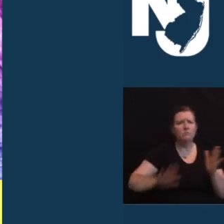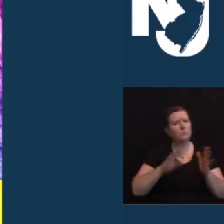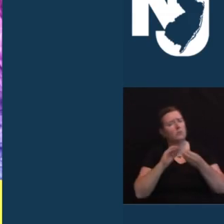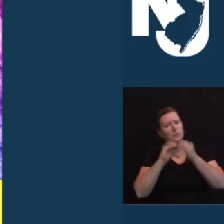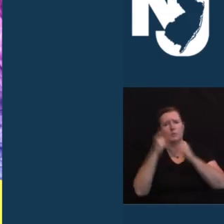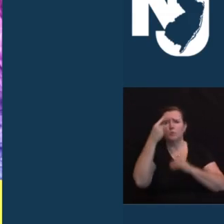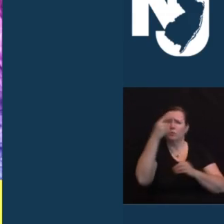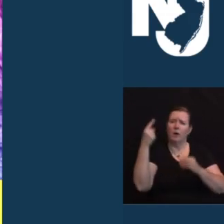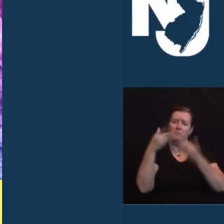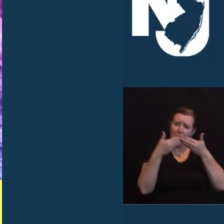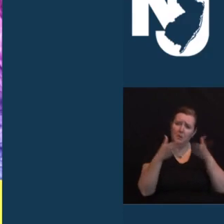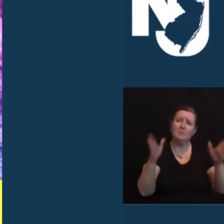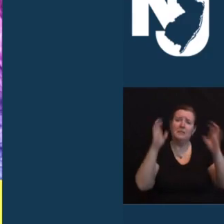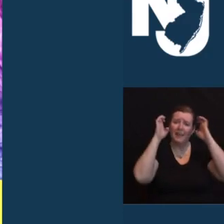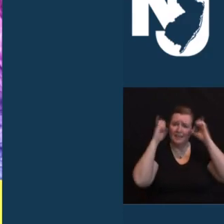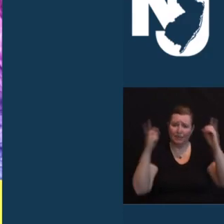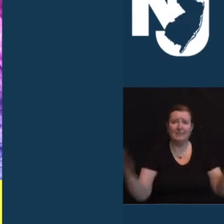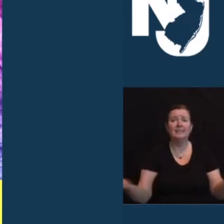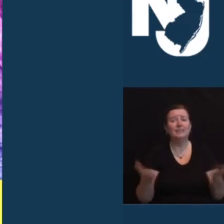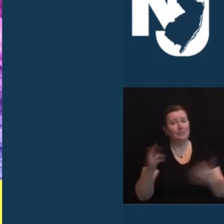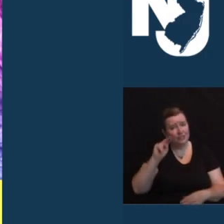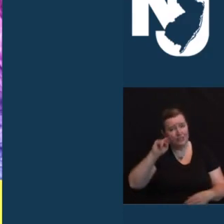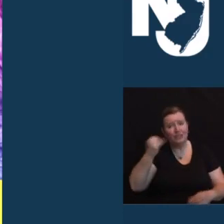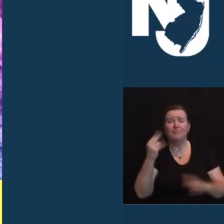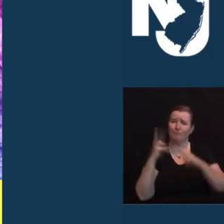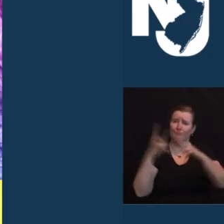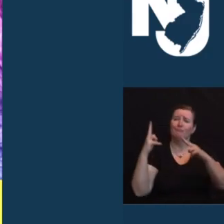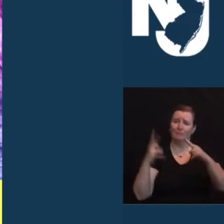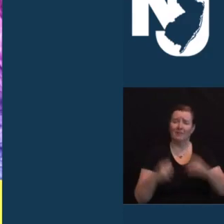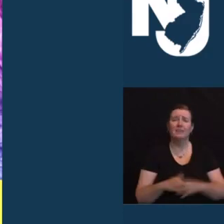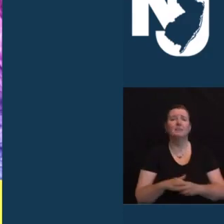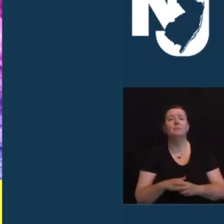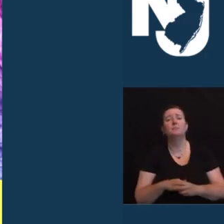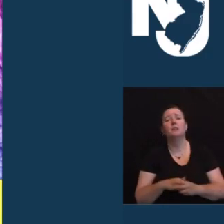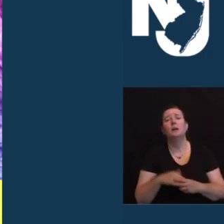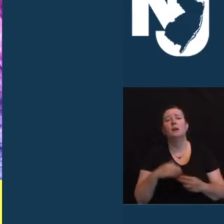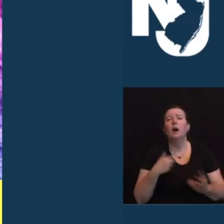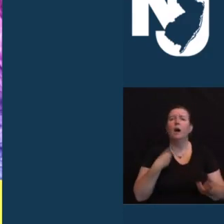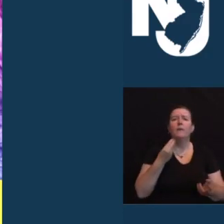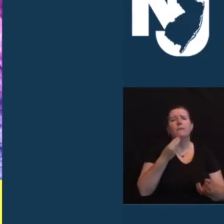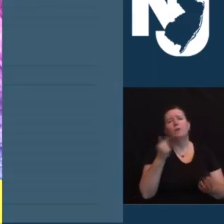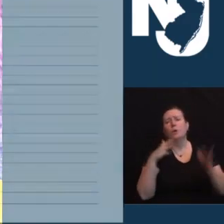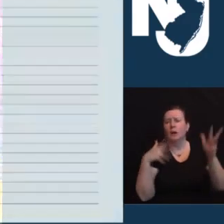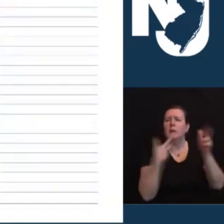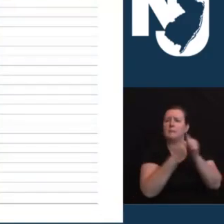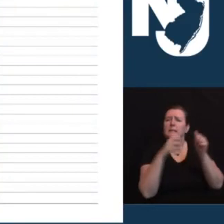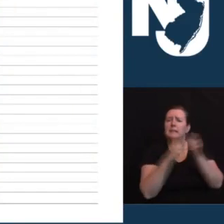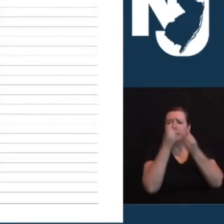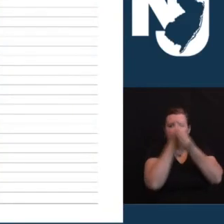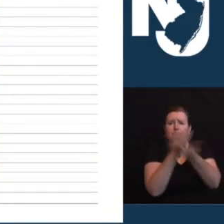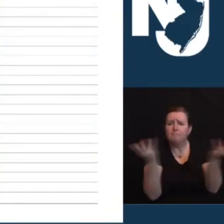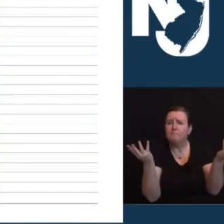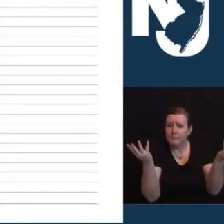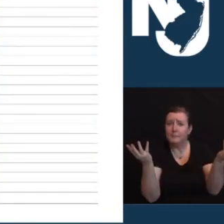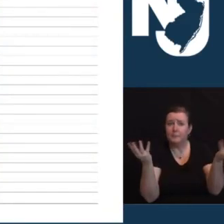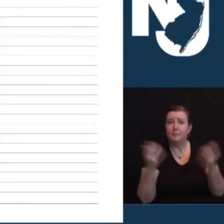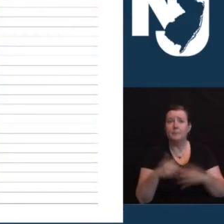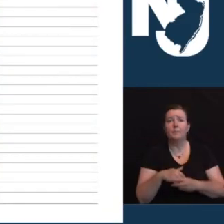education system in America. Next, switching gears, I want to give a few updates if I can. First, our dashboard showing the